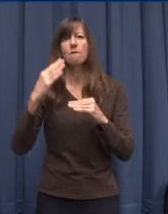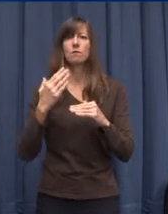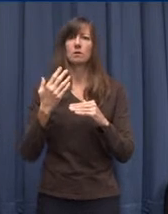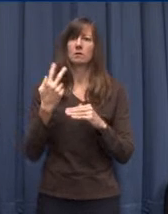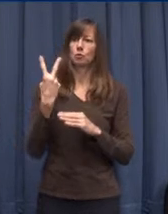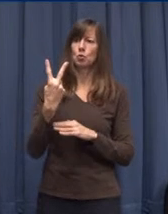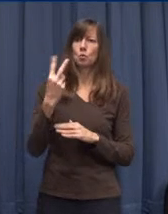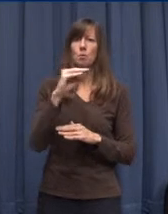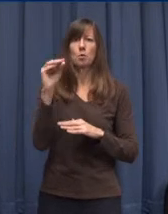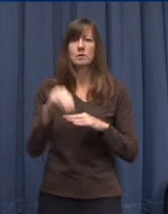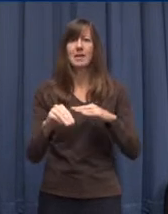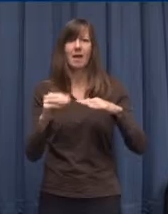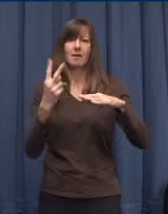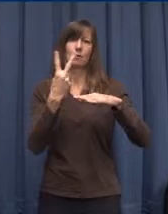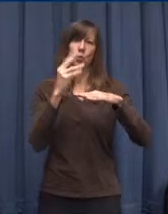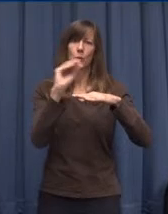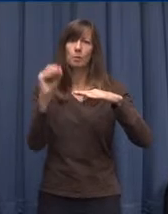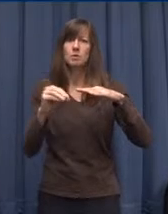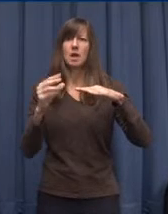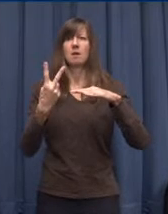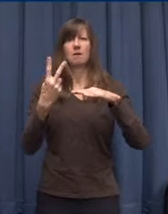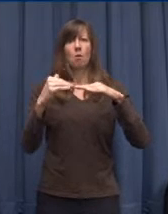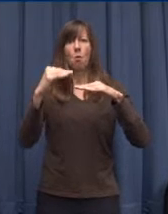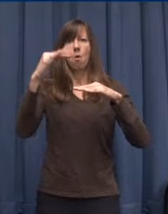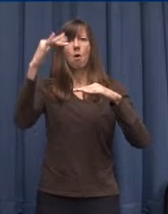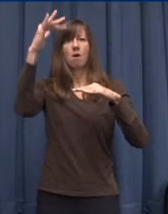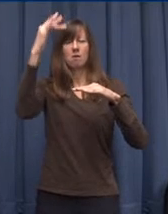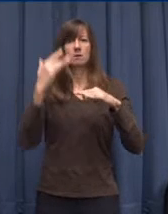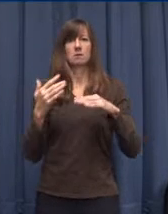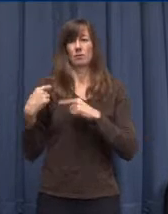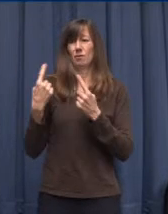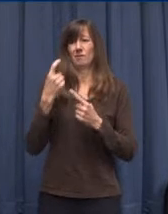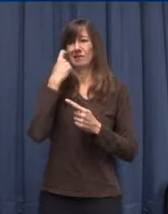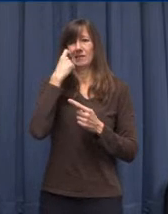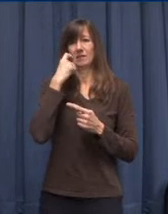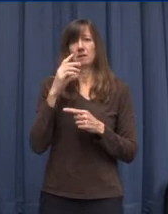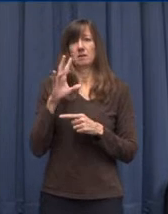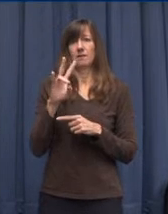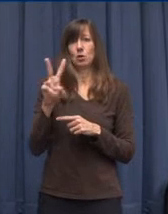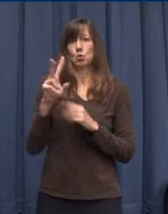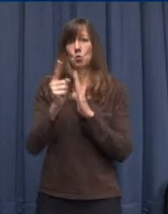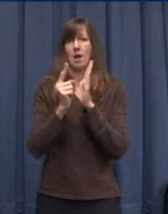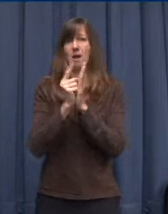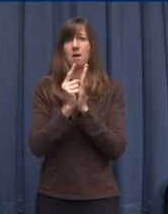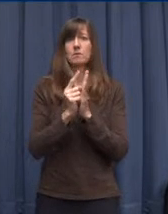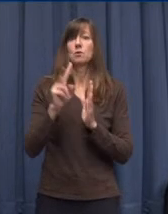infection rate. So in the last 72 hours, we tested